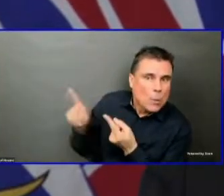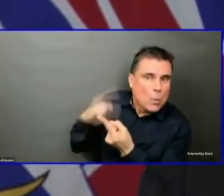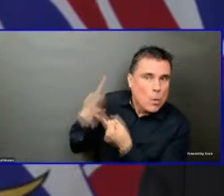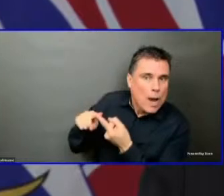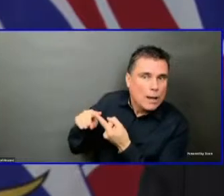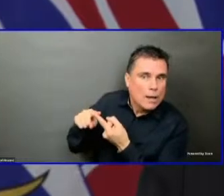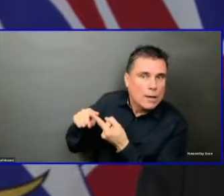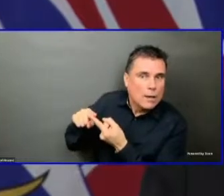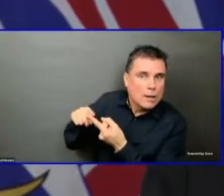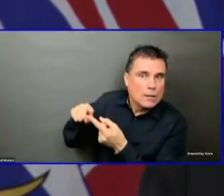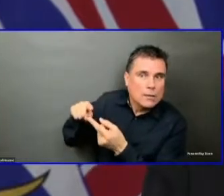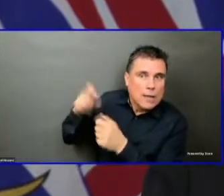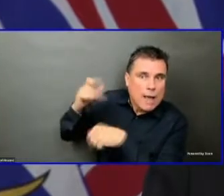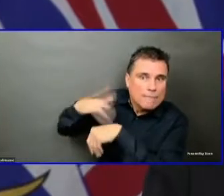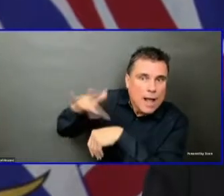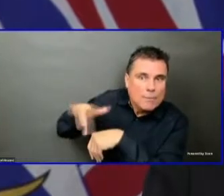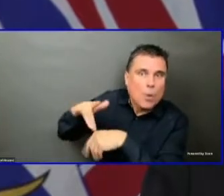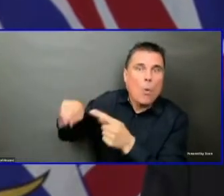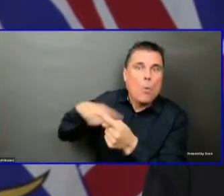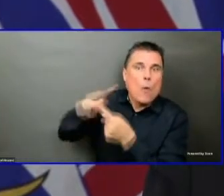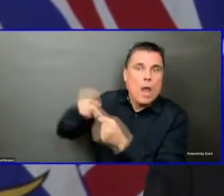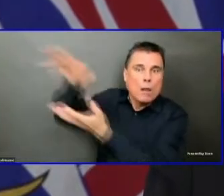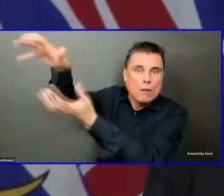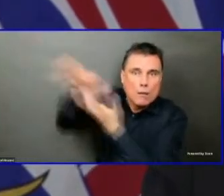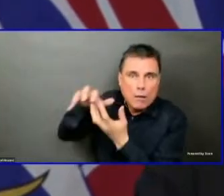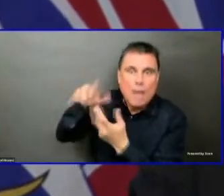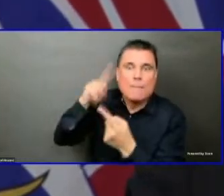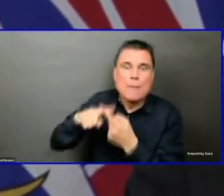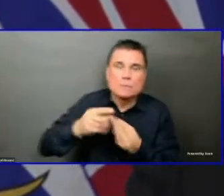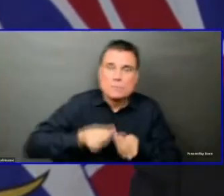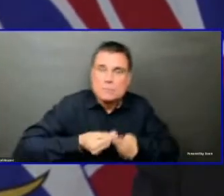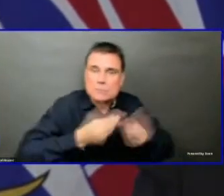to is the other part that we'll be balancing as well.